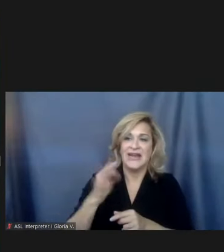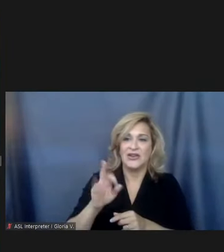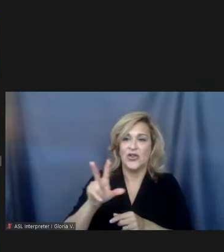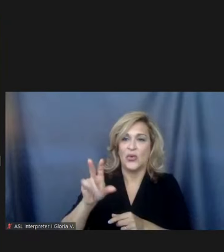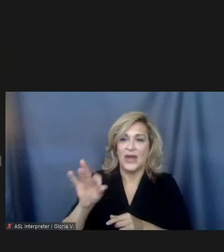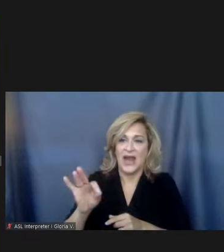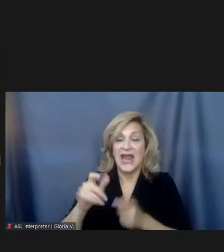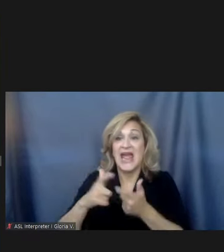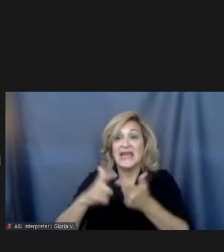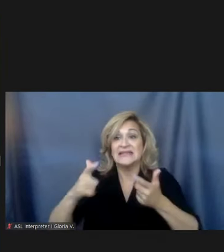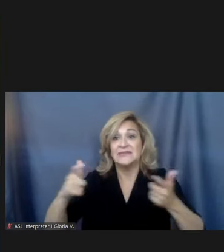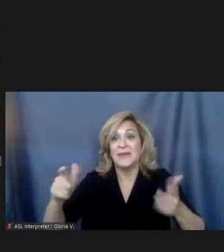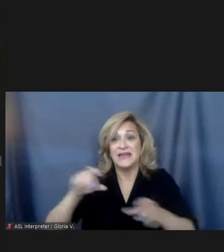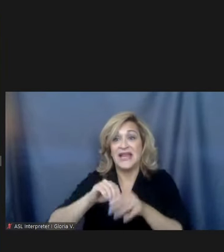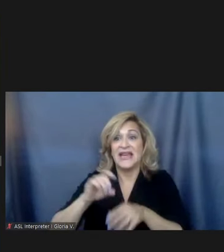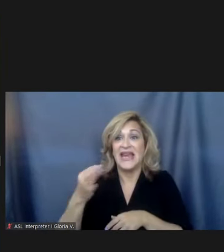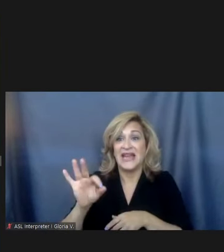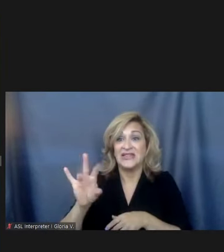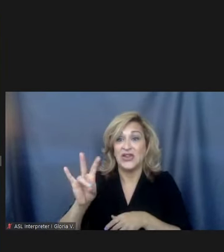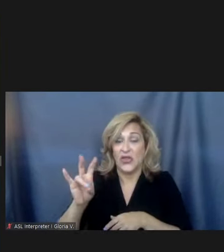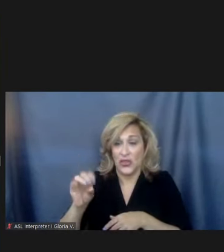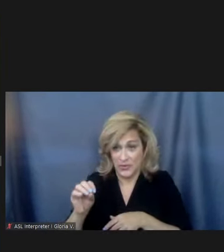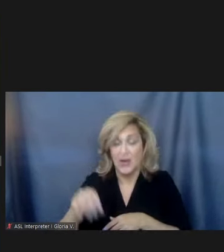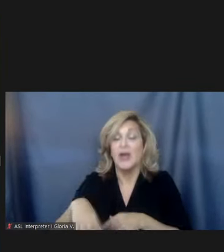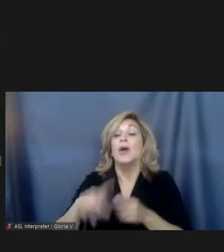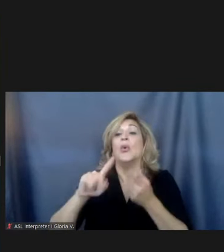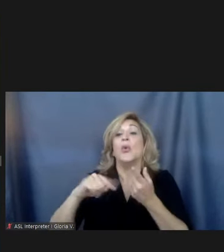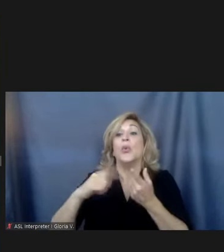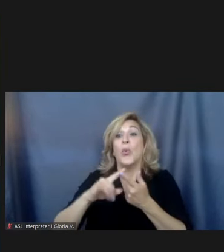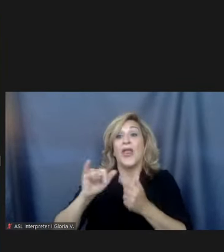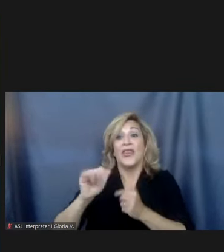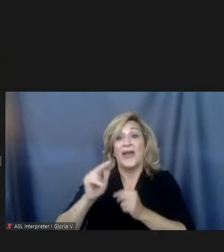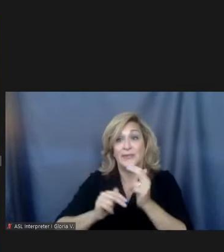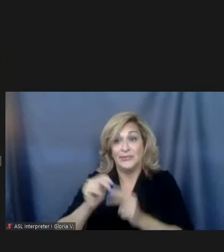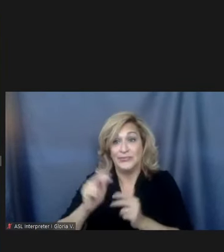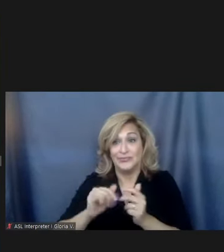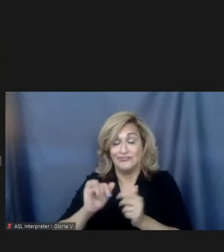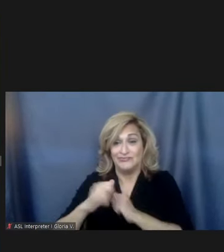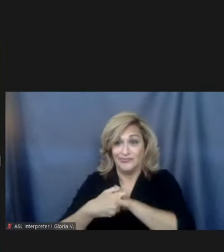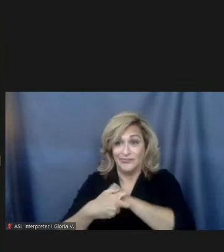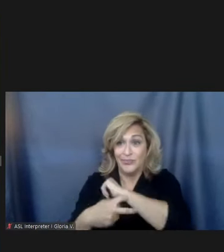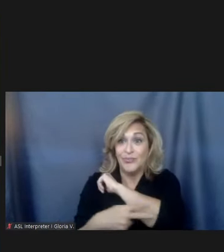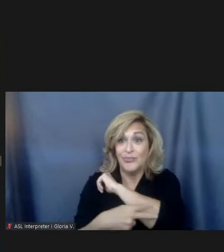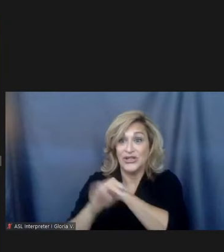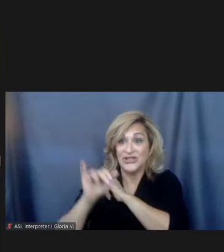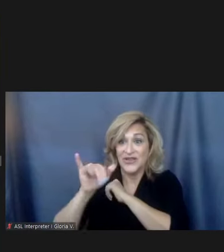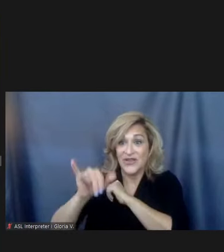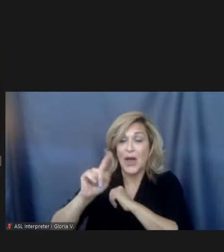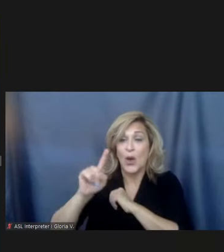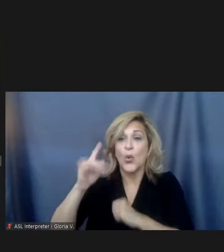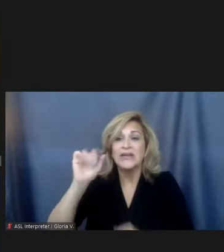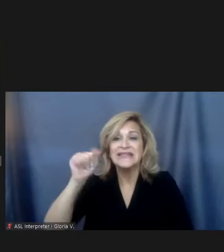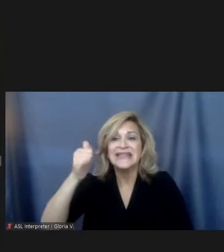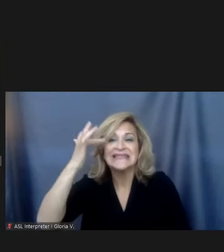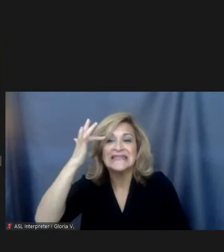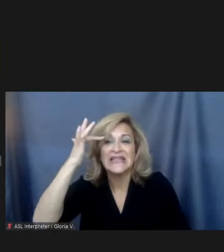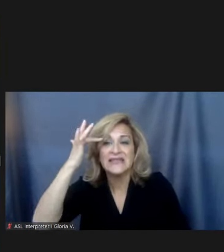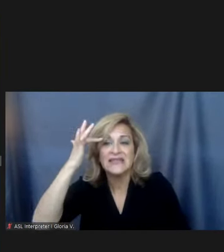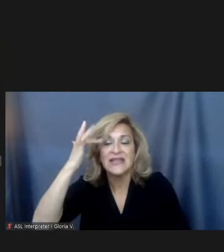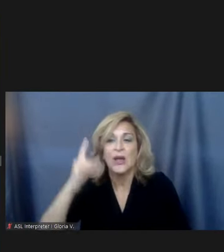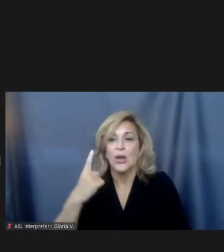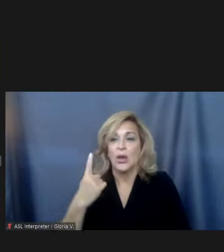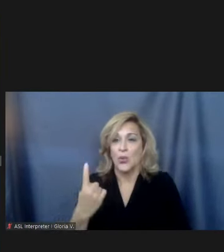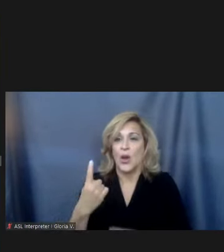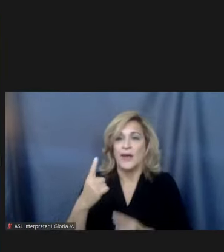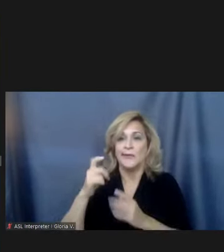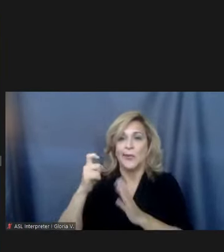in 1970. When the Cross Bay Bridge was first constructed, the toll was only 10 cents a trip and designed only to cover the